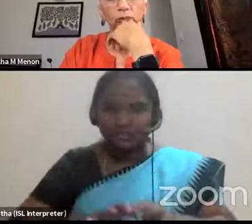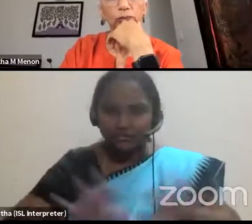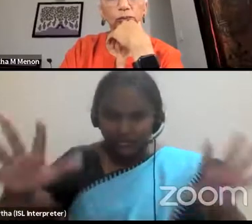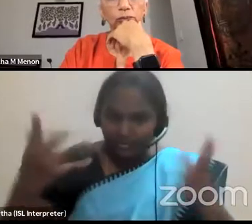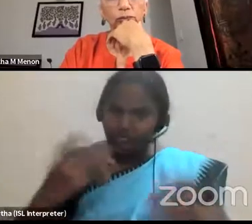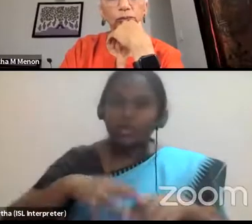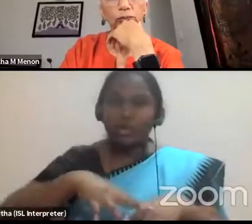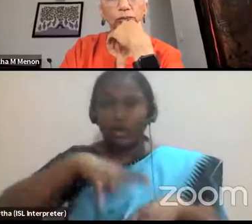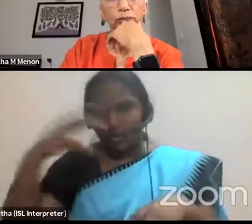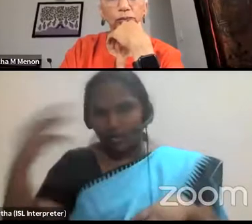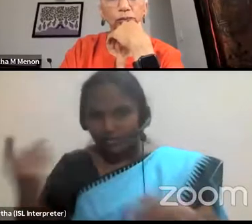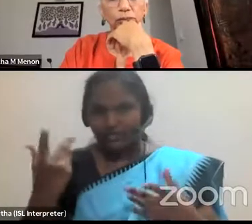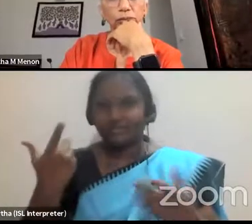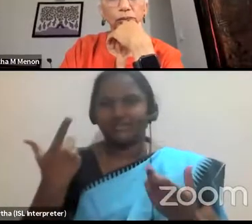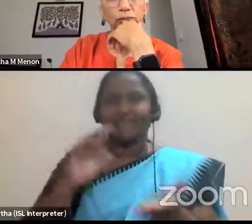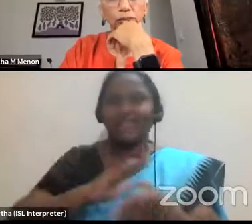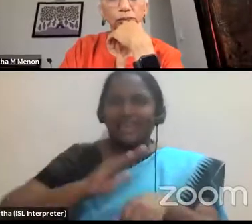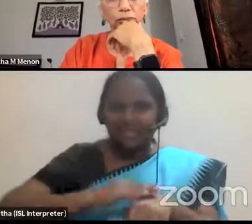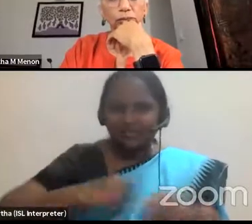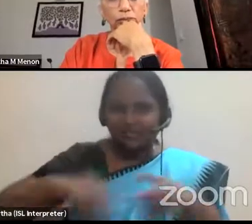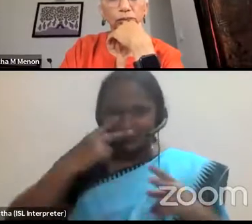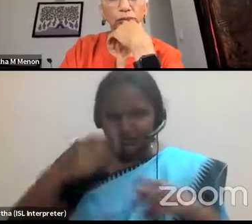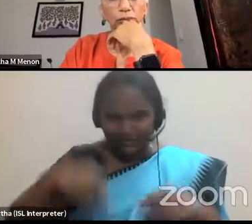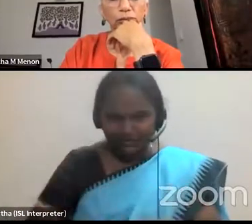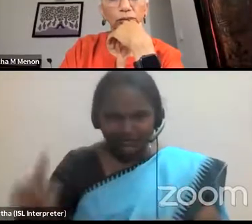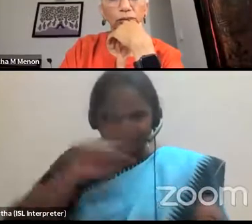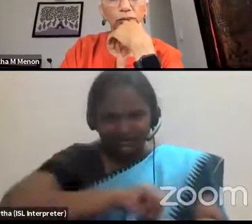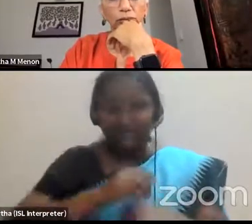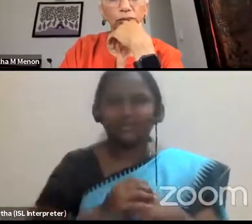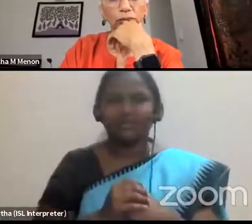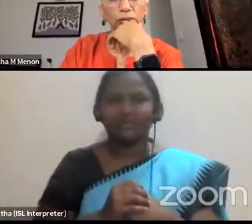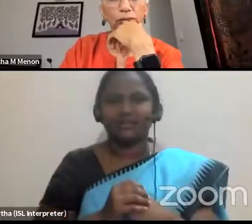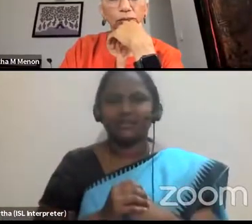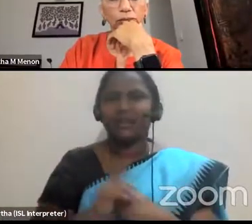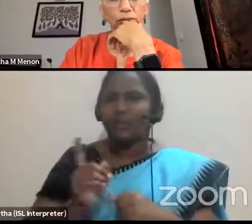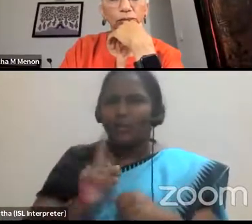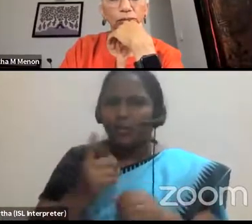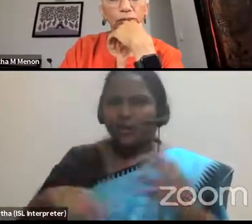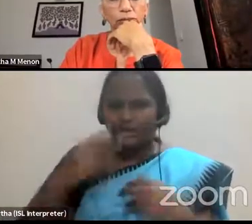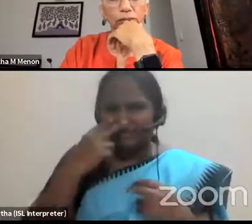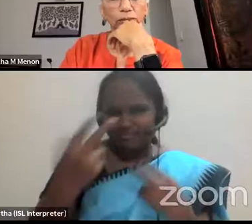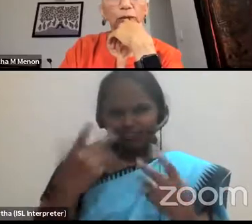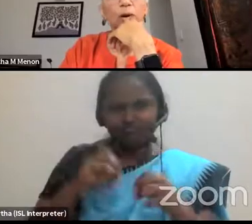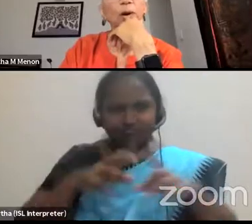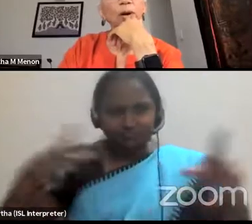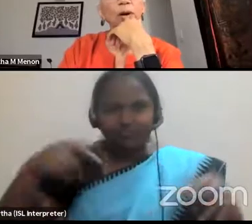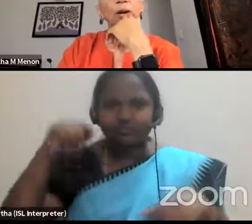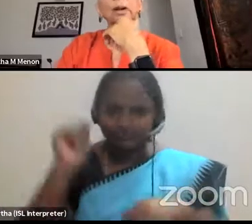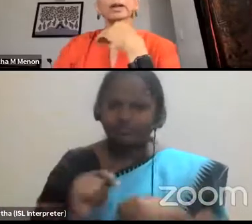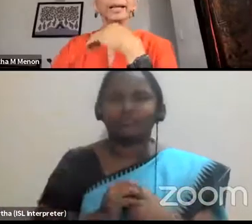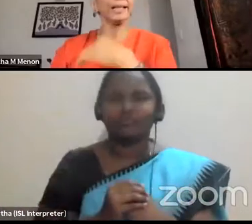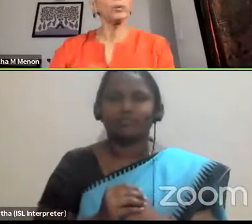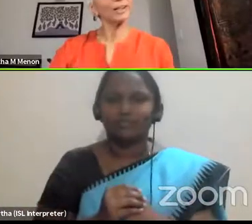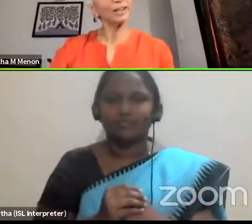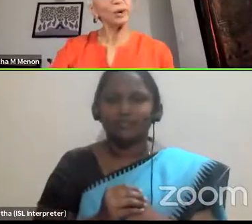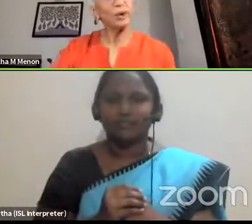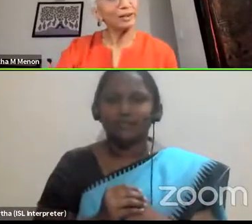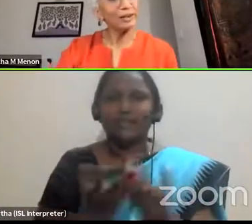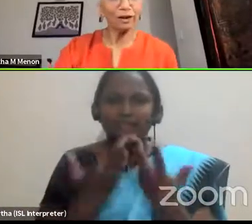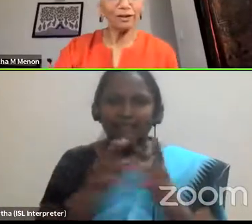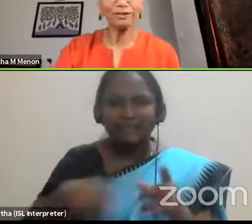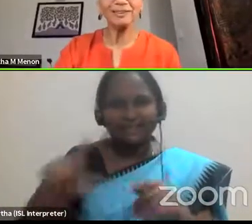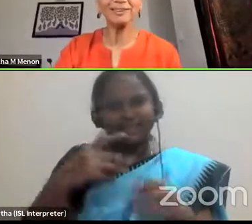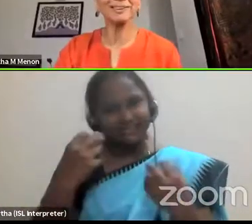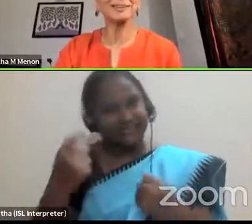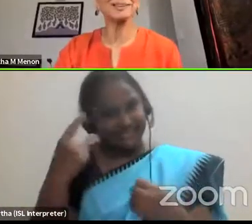of maybe the kind of experience we saw here today? Where else could we leverage this? Anywhere that you